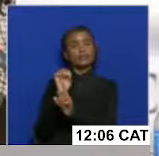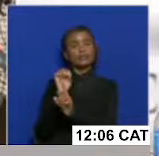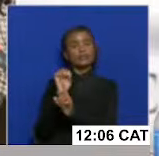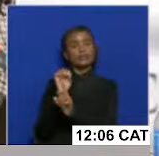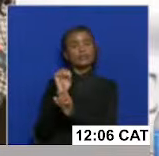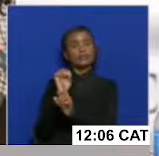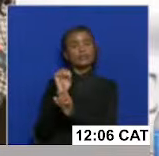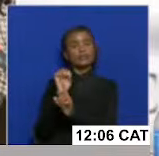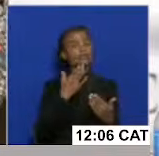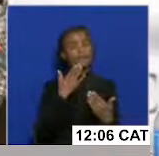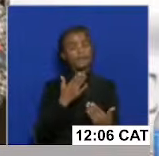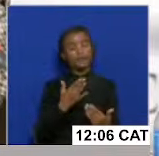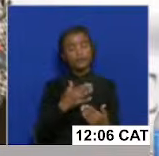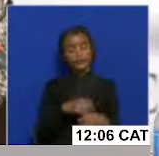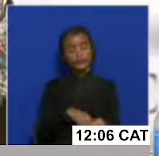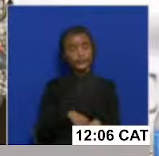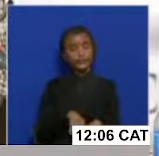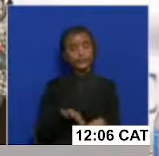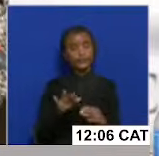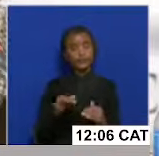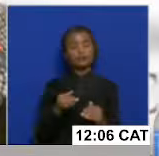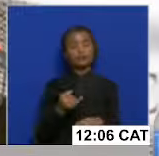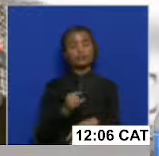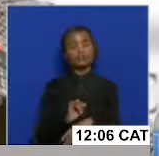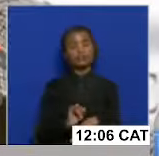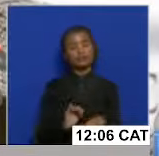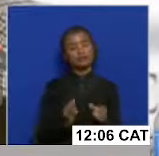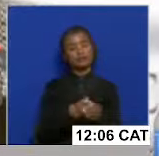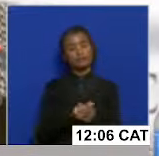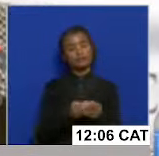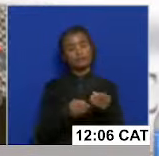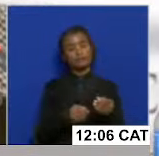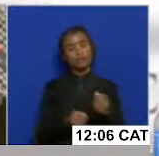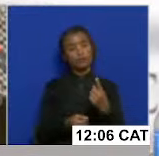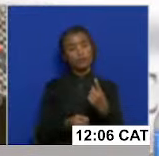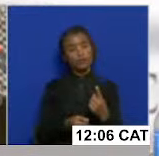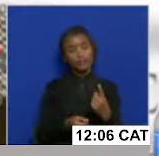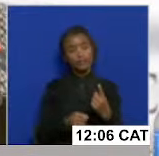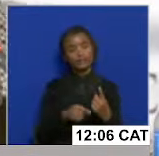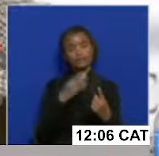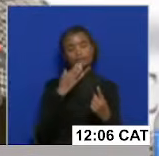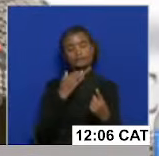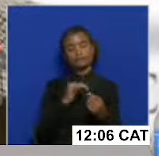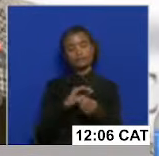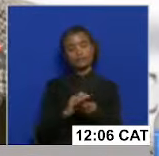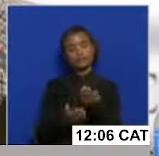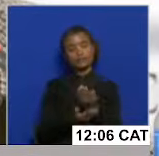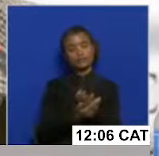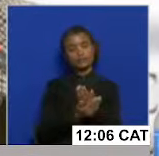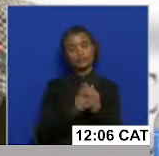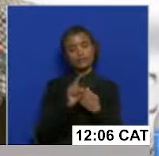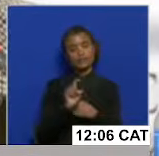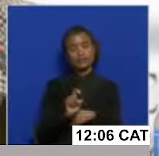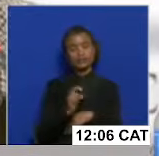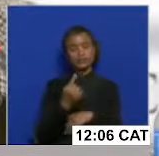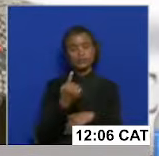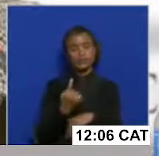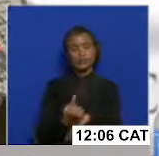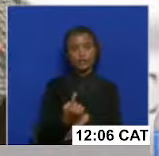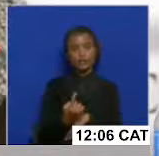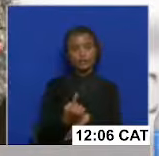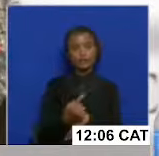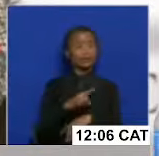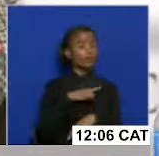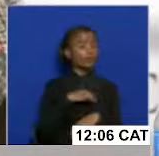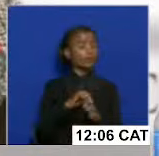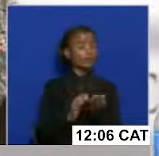1, could you please go to your annexure X1? You only have one annexure, so just flip the